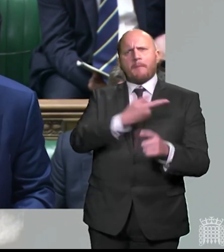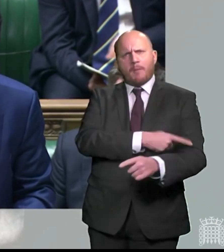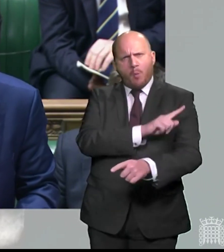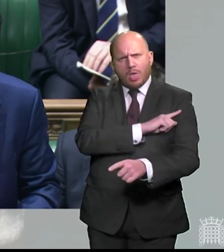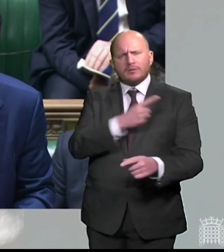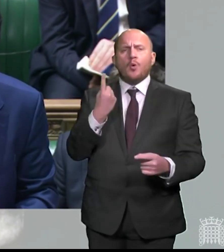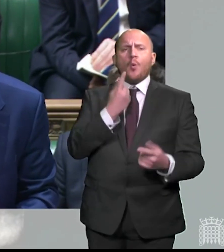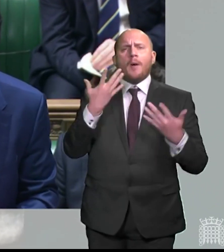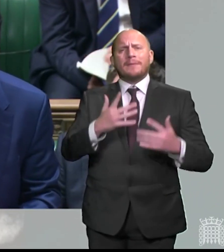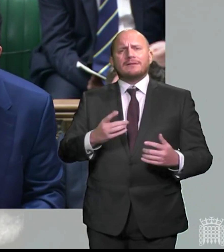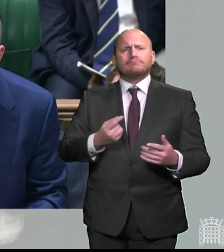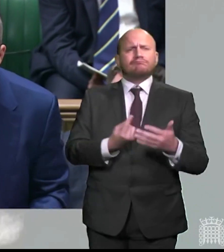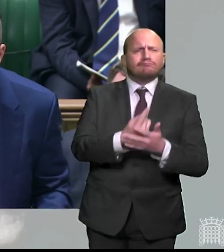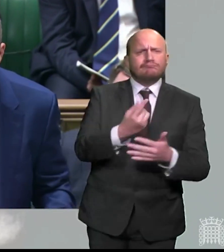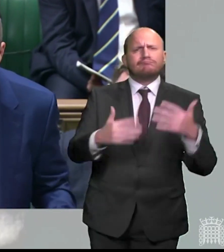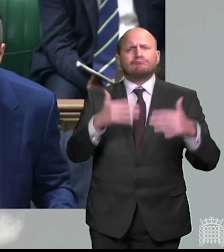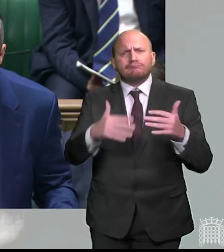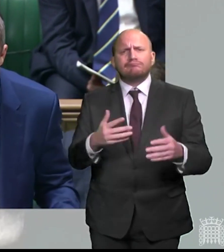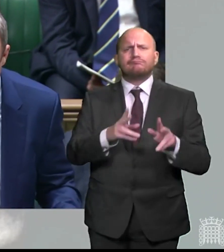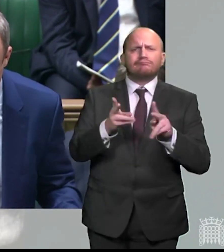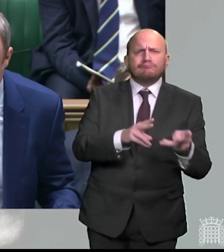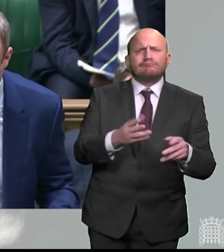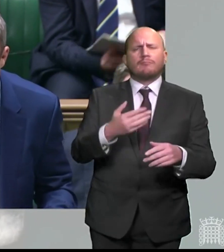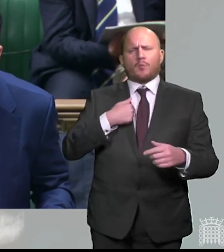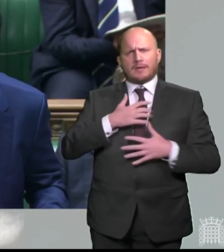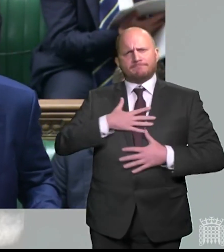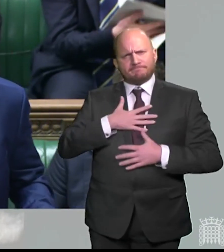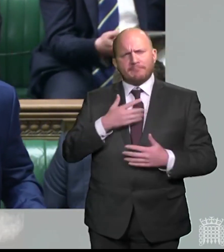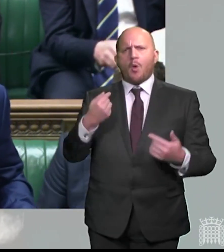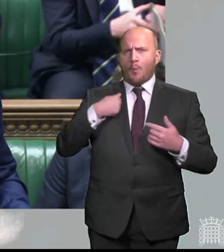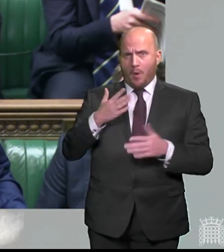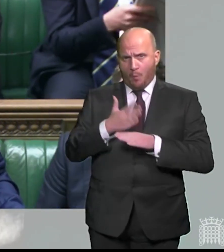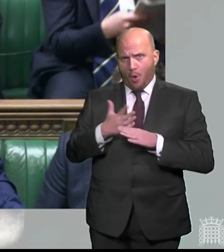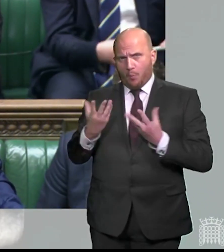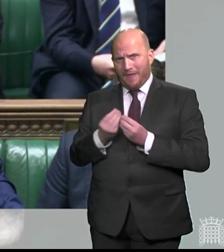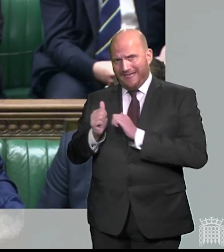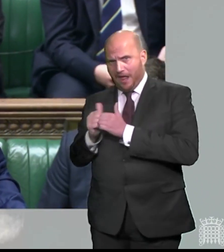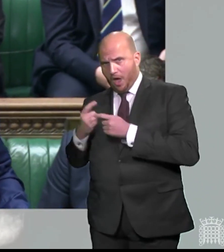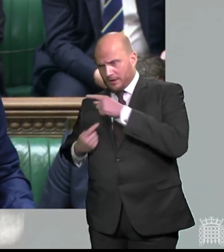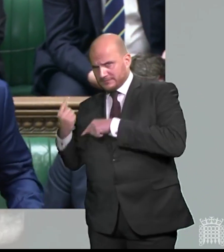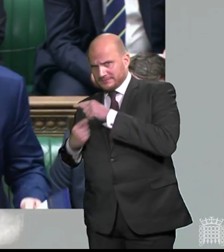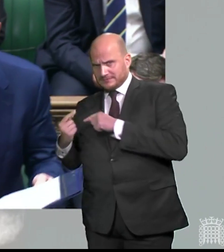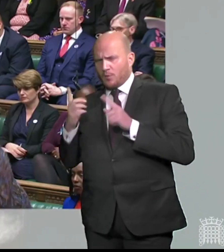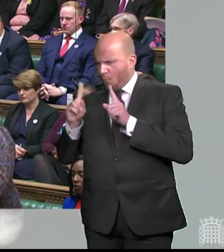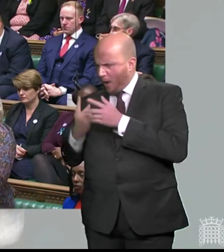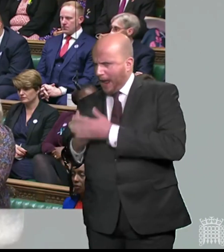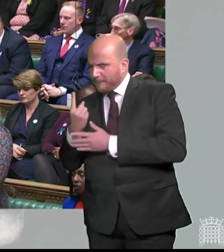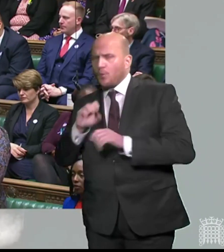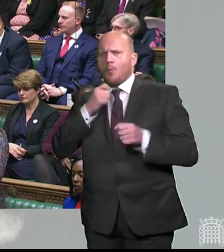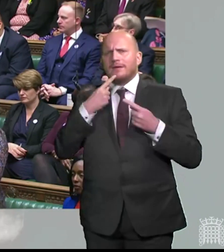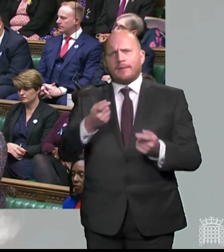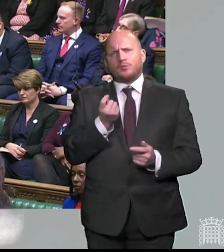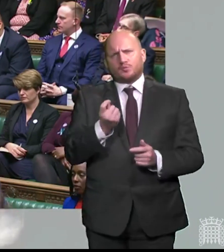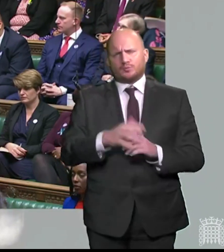with the victims, and we're working with our allies to determine precisely what happened, and the Foreign Secretary will be making a statement shortly. I bet.